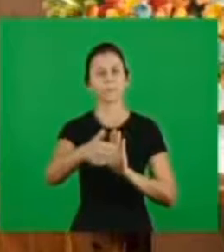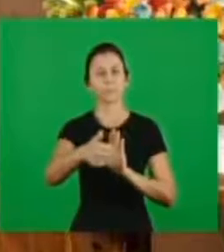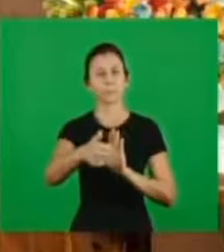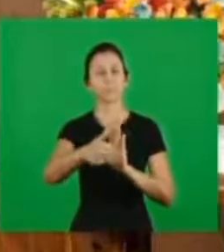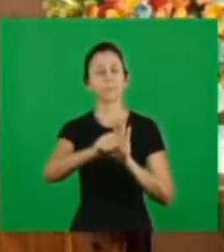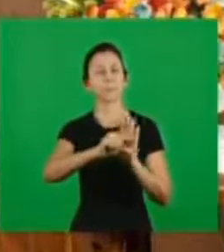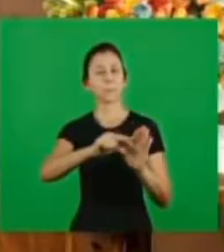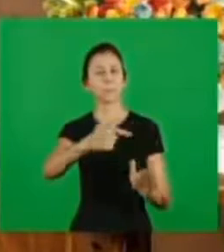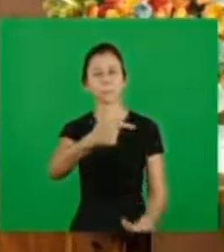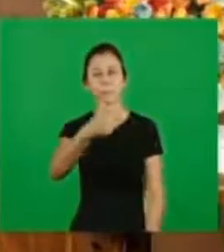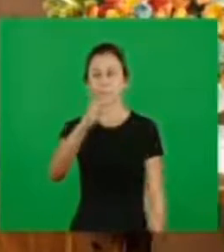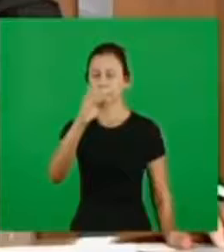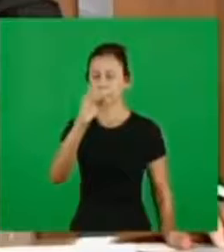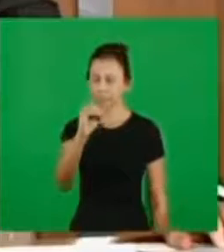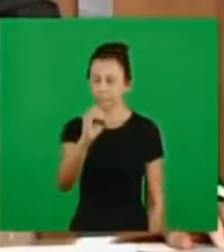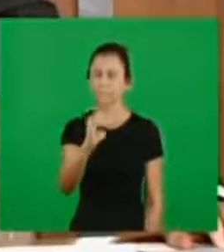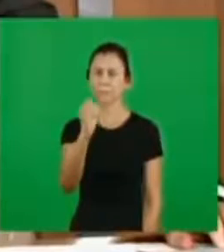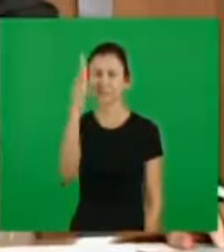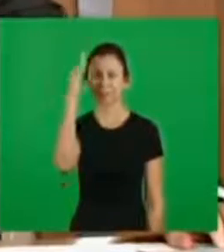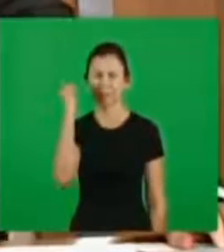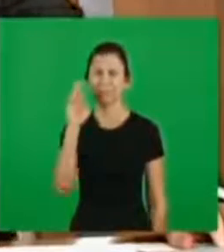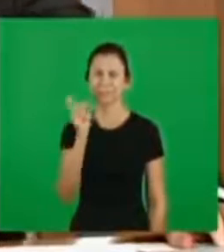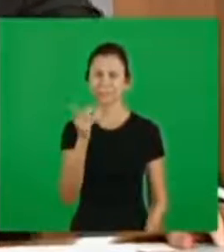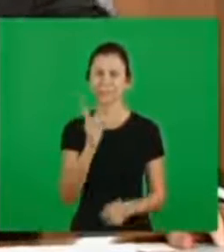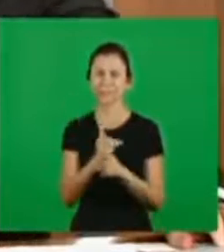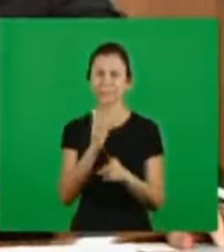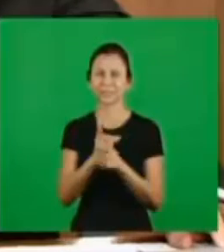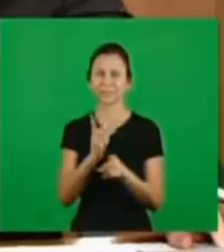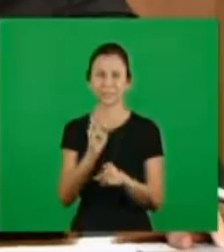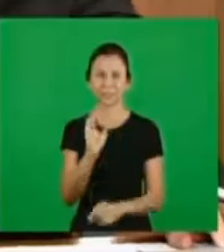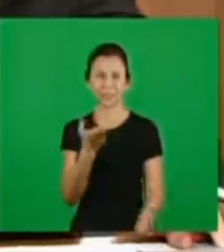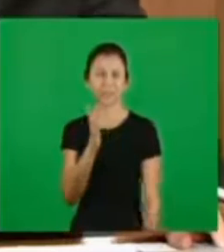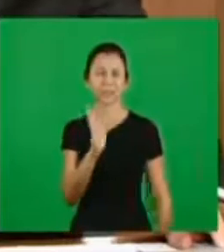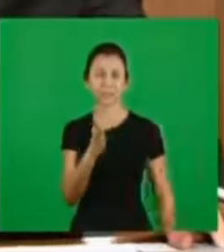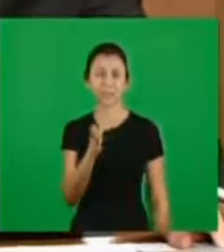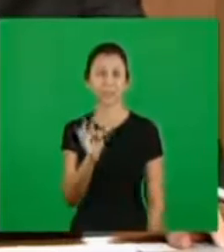on chapter 1, verse 20.